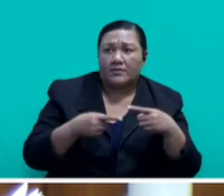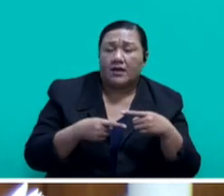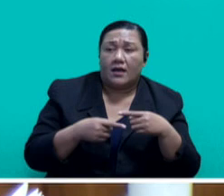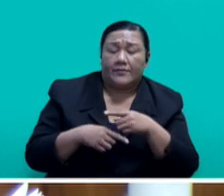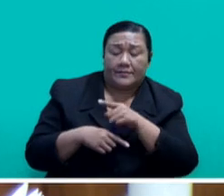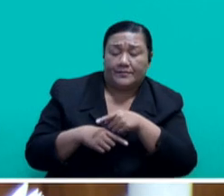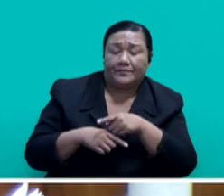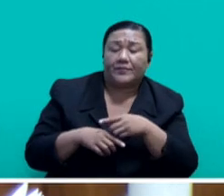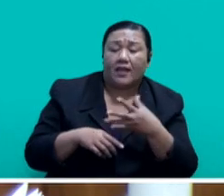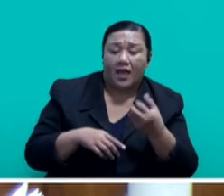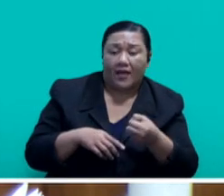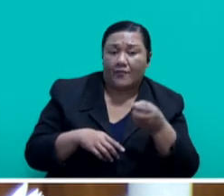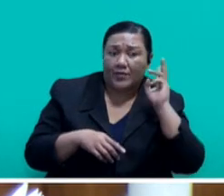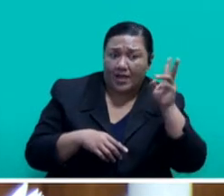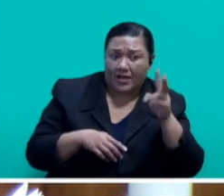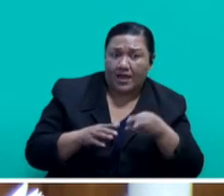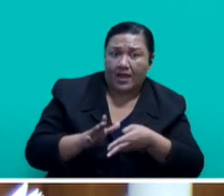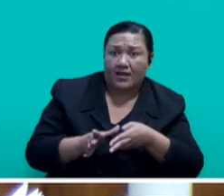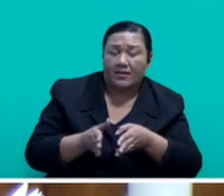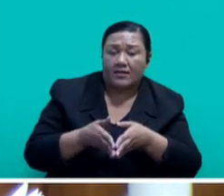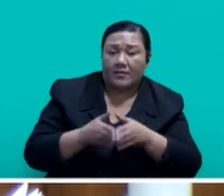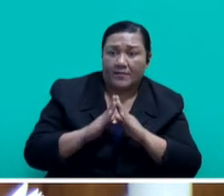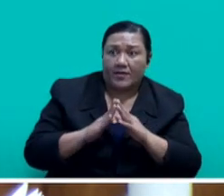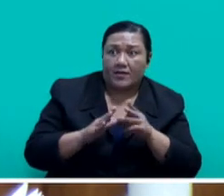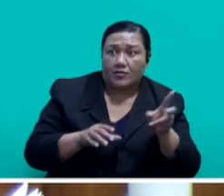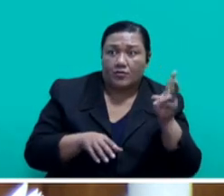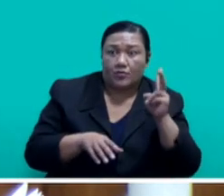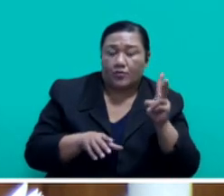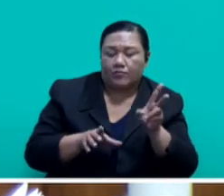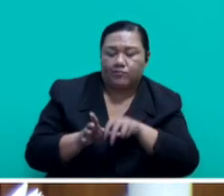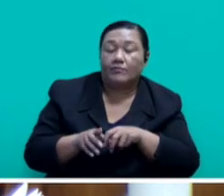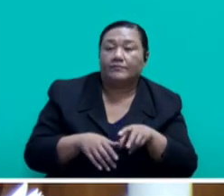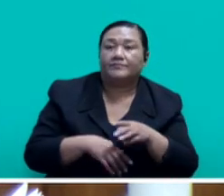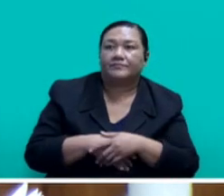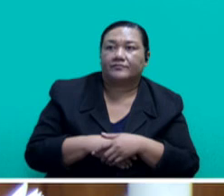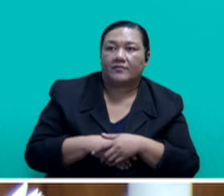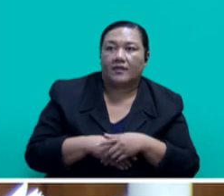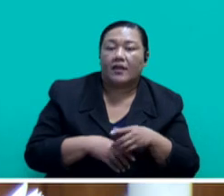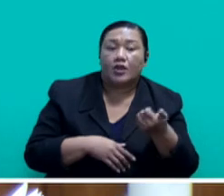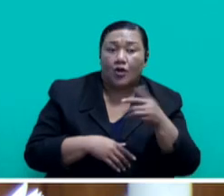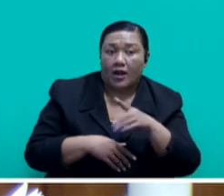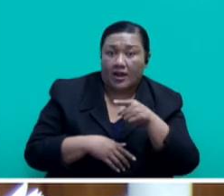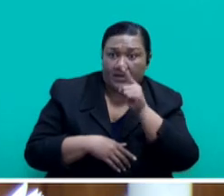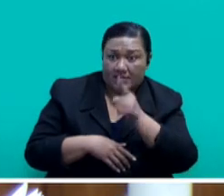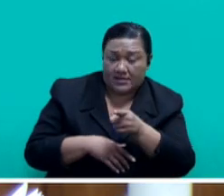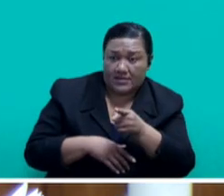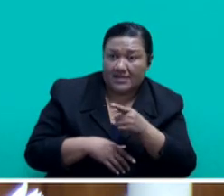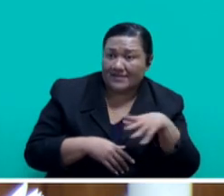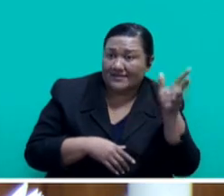reinstated. I'm sure Mr. Honourable Chand was listening to the Honourable Minister for Education,